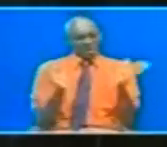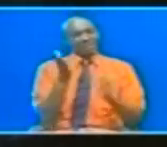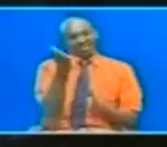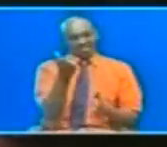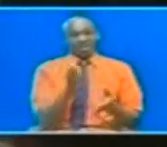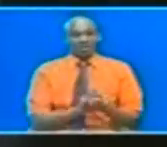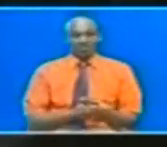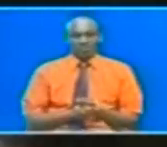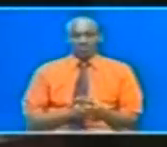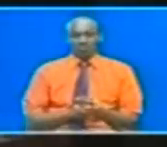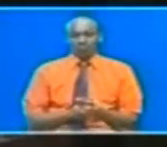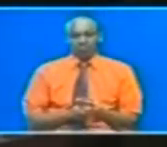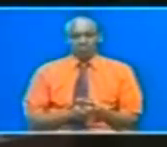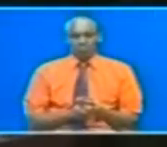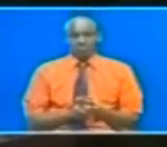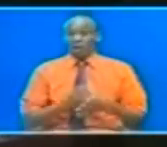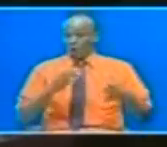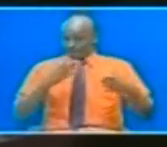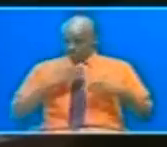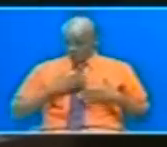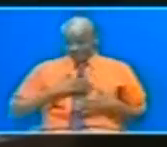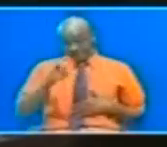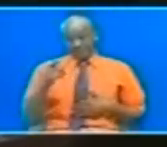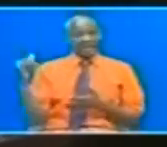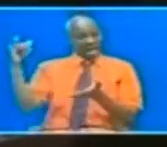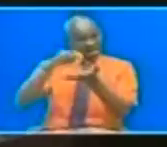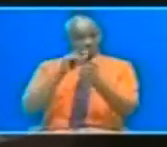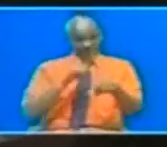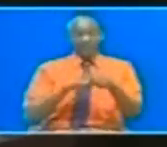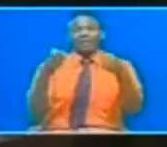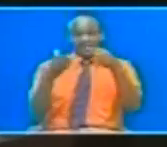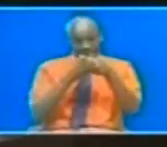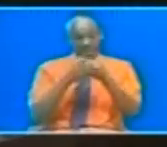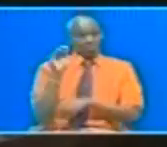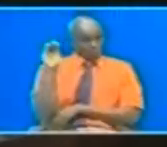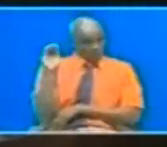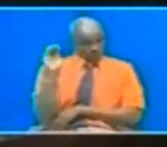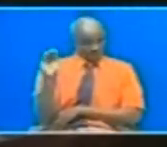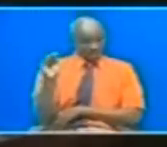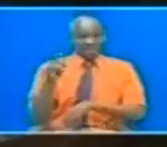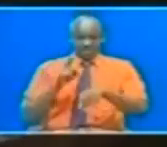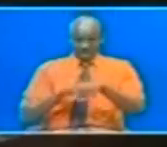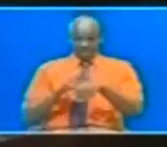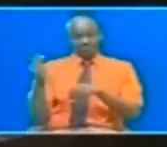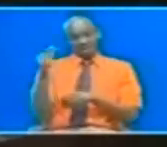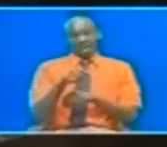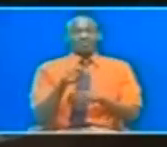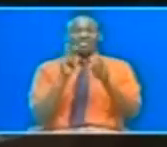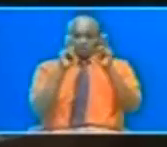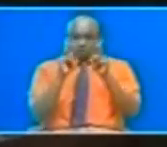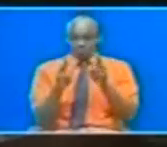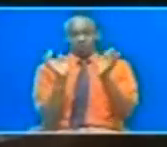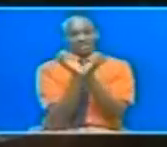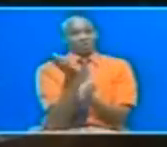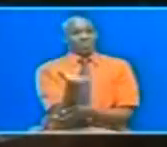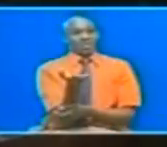And the body arrived at Kisumu City at 9 a.m. Before coming to the Kisumu grounds. And it should be remembered that